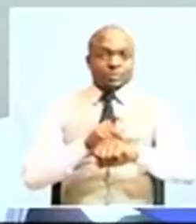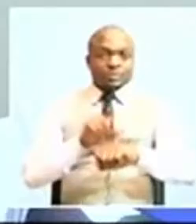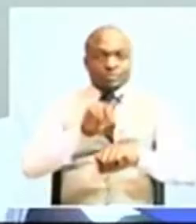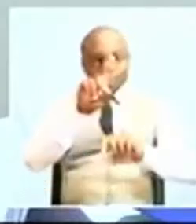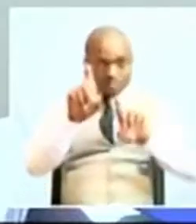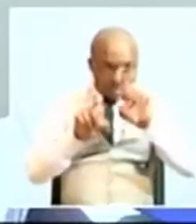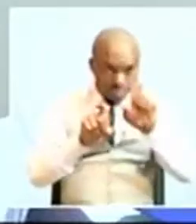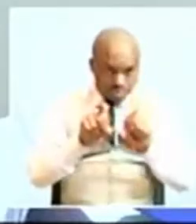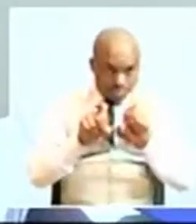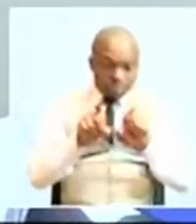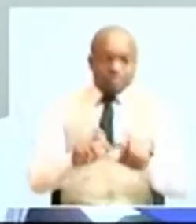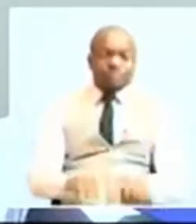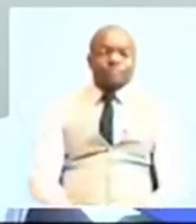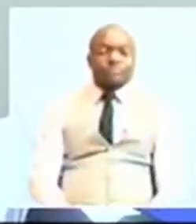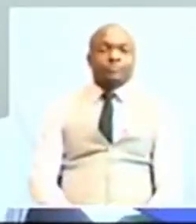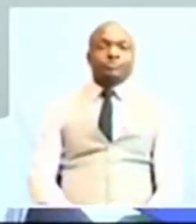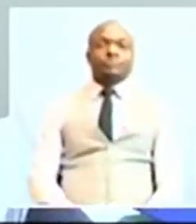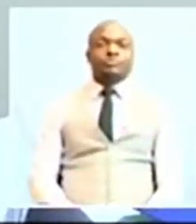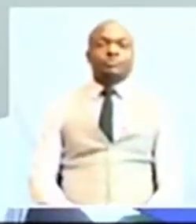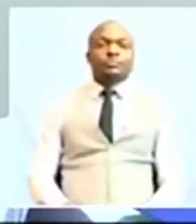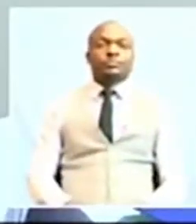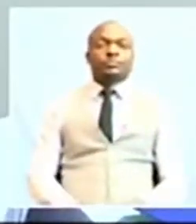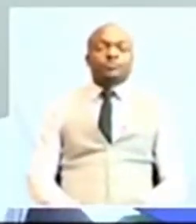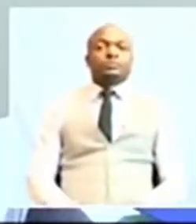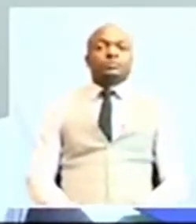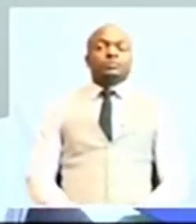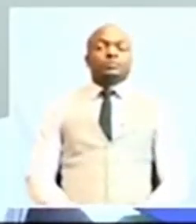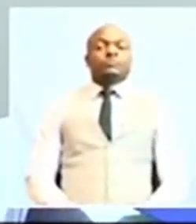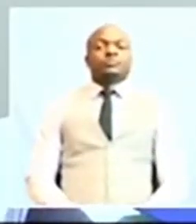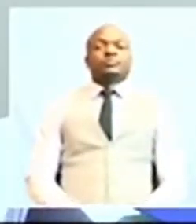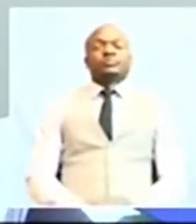ask points of clarification.